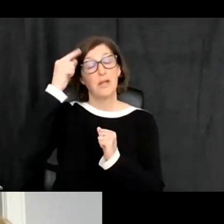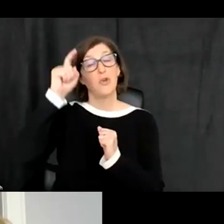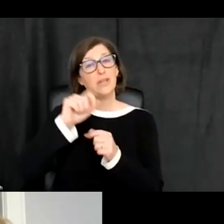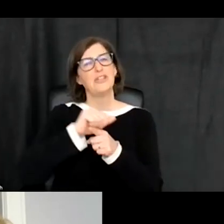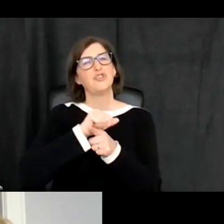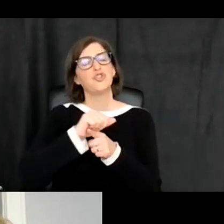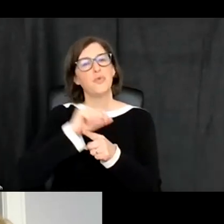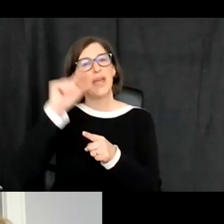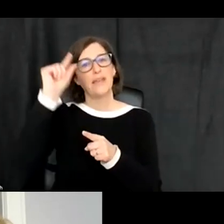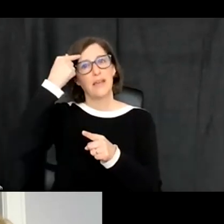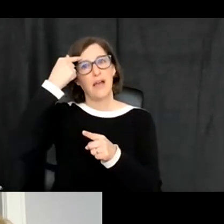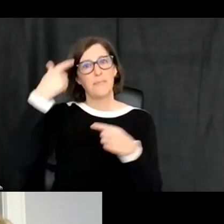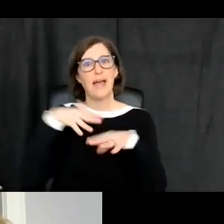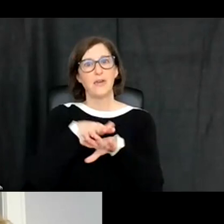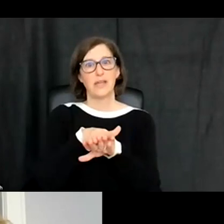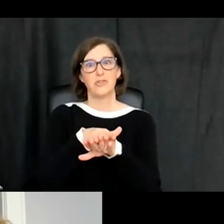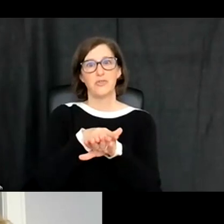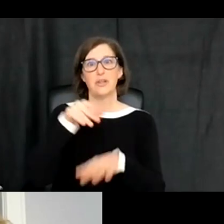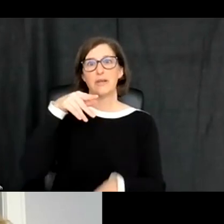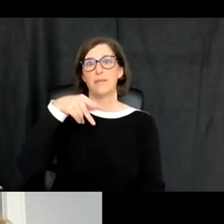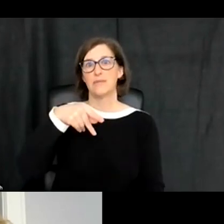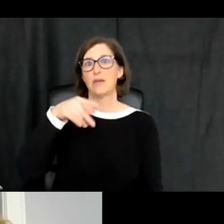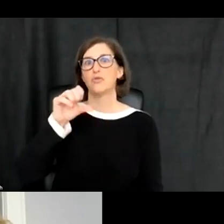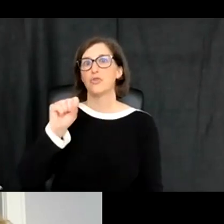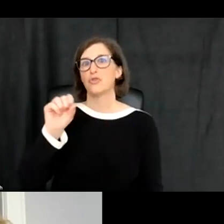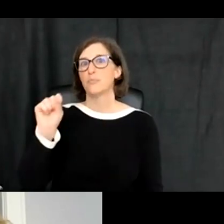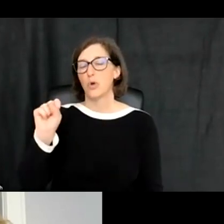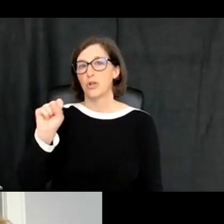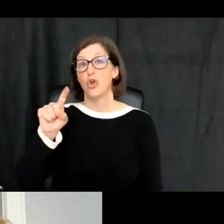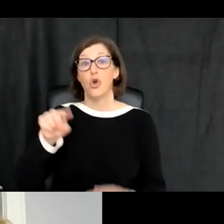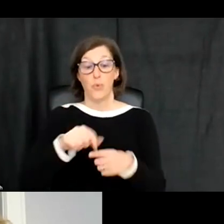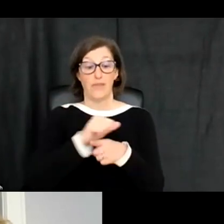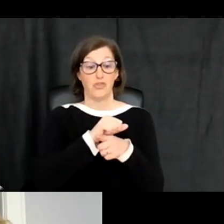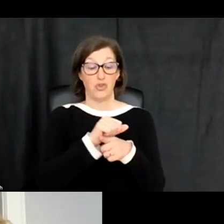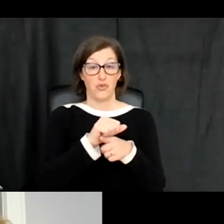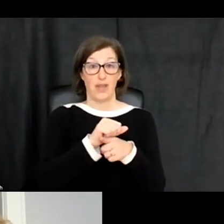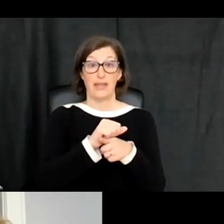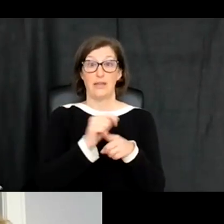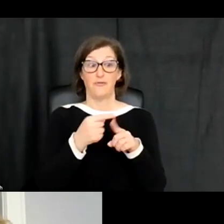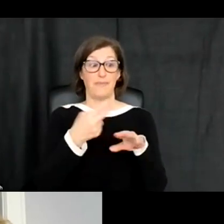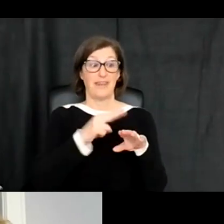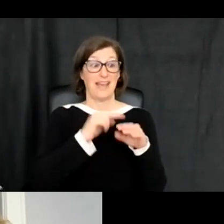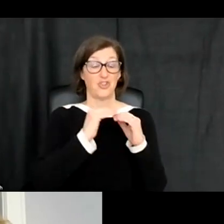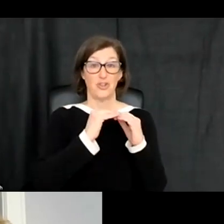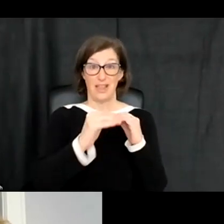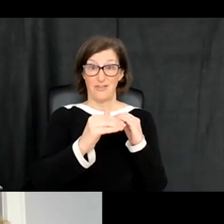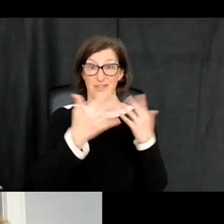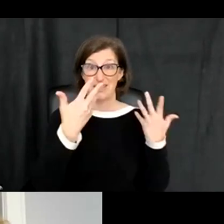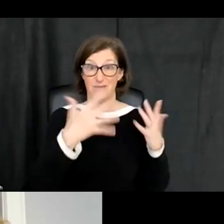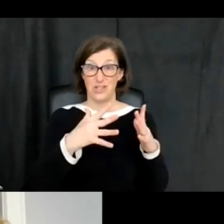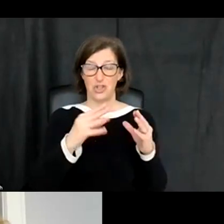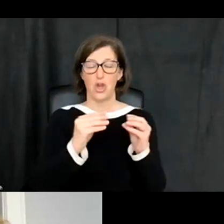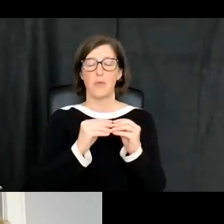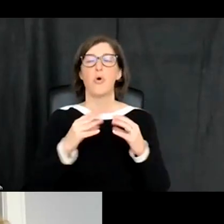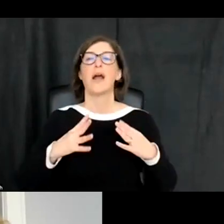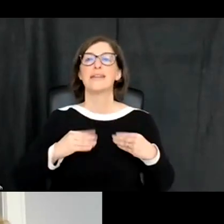them on mainstreaming psychosocial support. So the moment we train them from national level, they're more accepting of